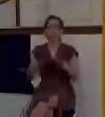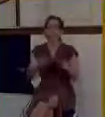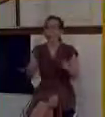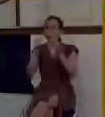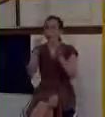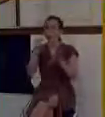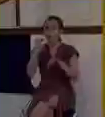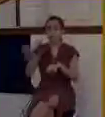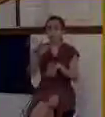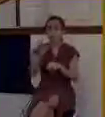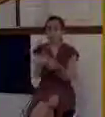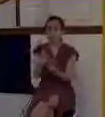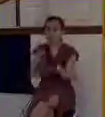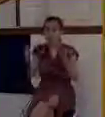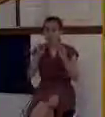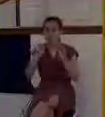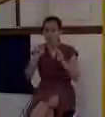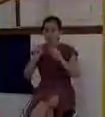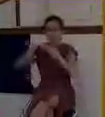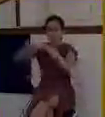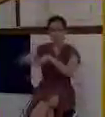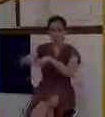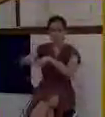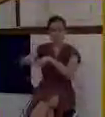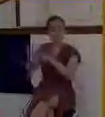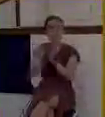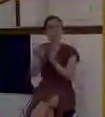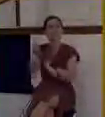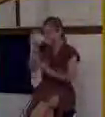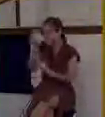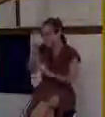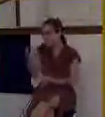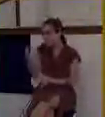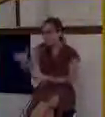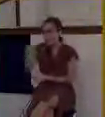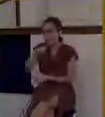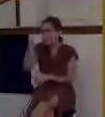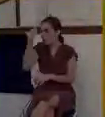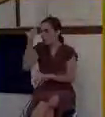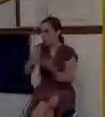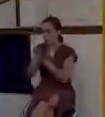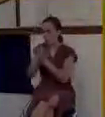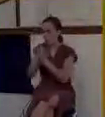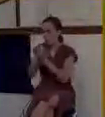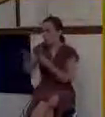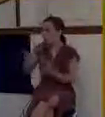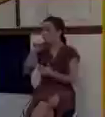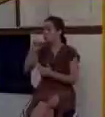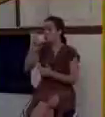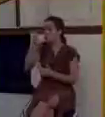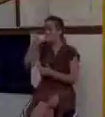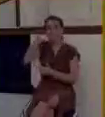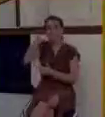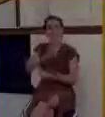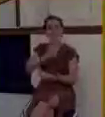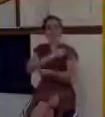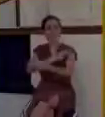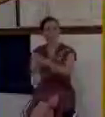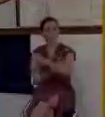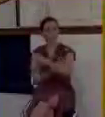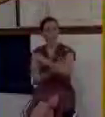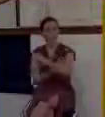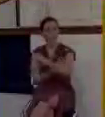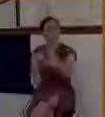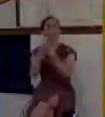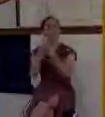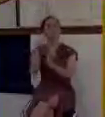Jesus says, you do err because you know not the Scriptures, neither the power of God. When Jesus said the power of God, what was he talking about?